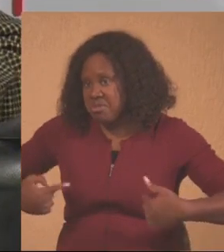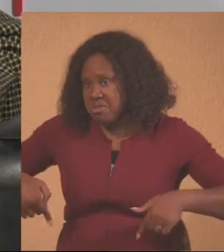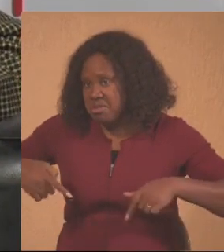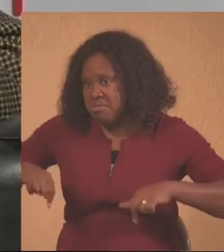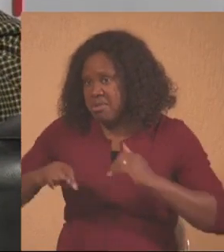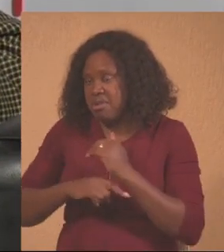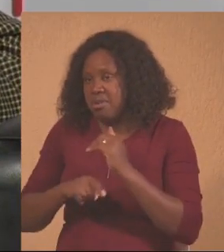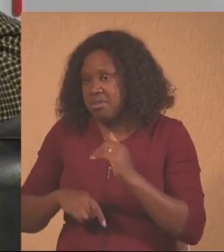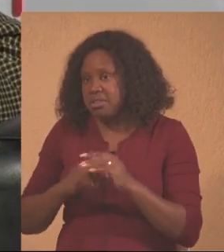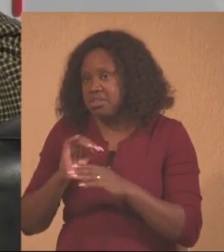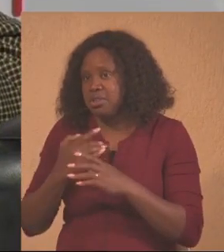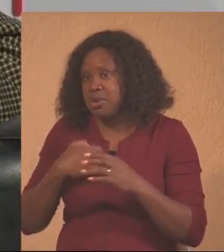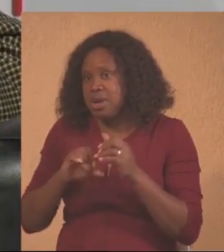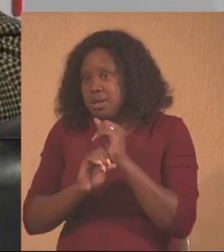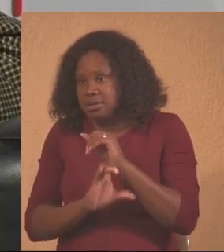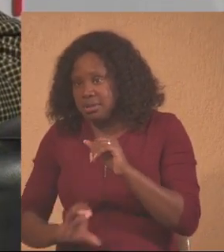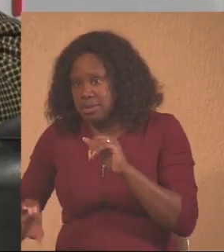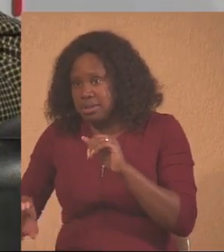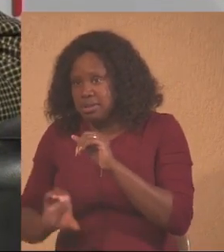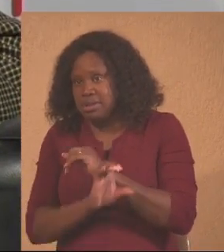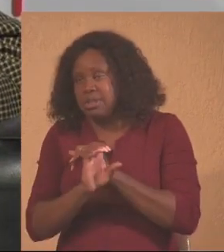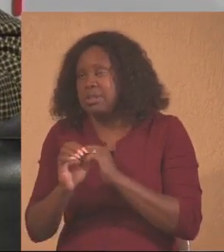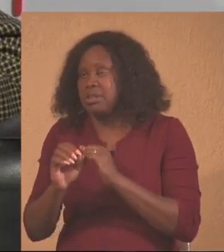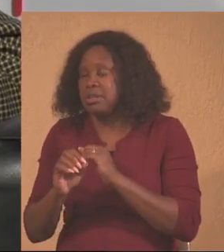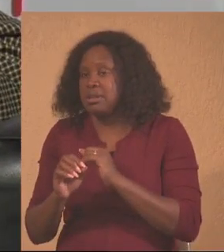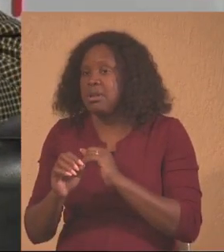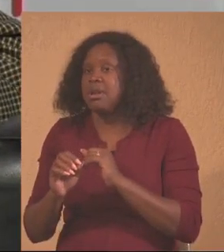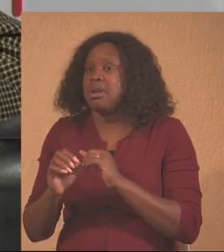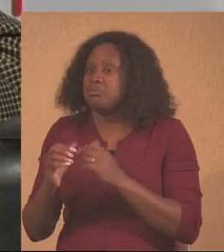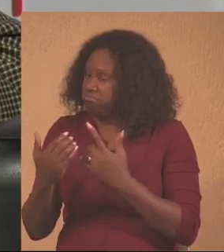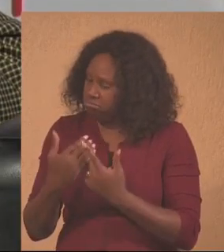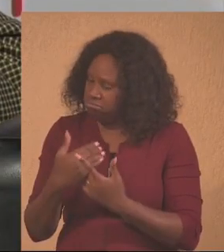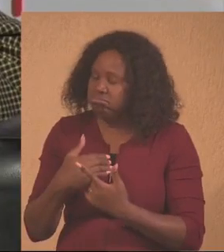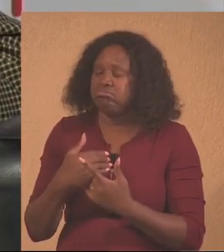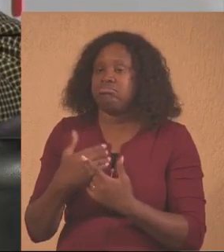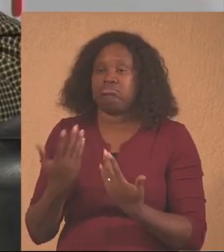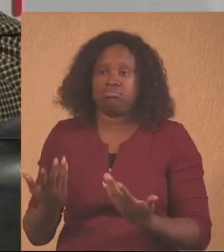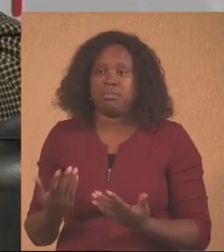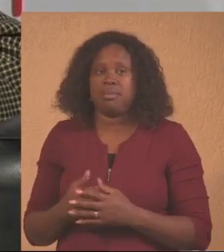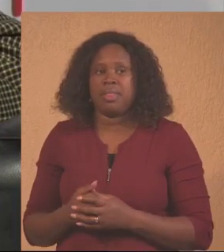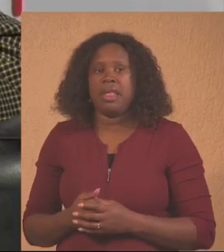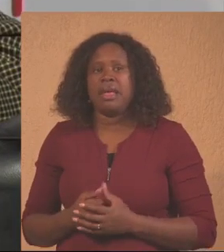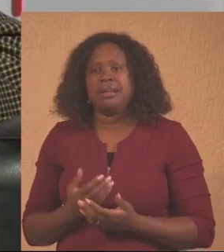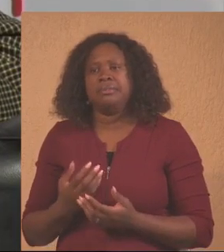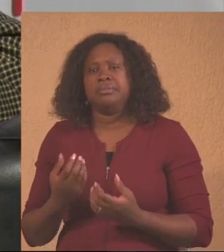SADC bloc. And in some instances where there will be people seeking